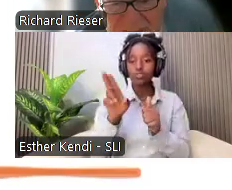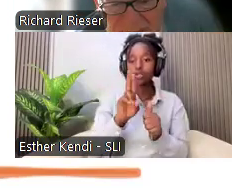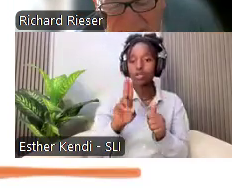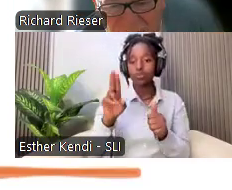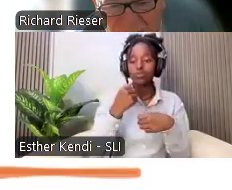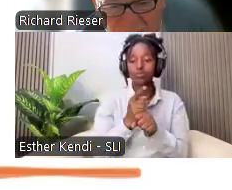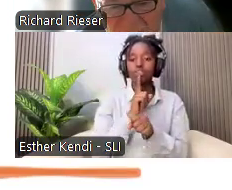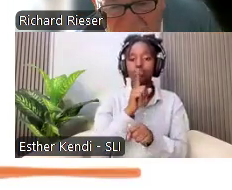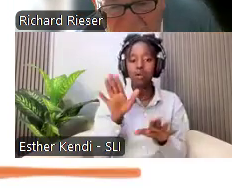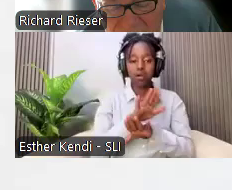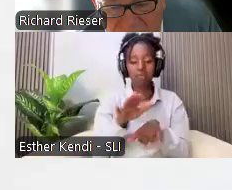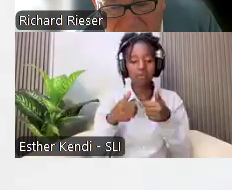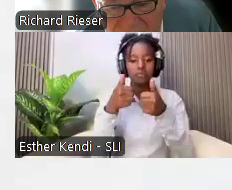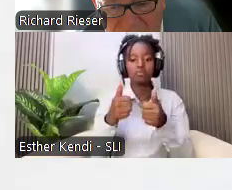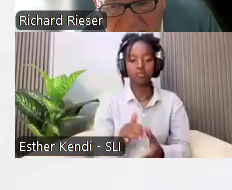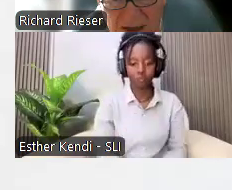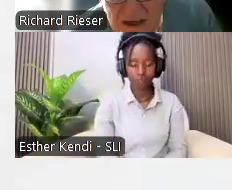please.